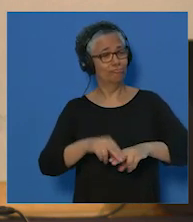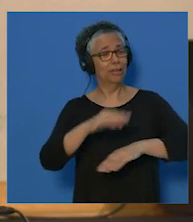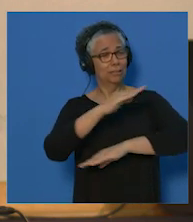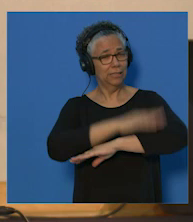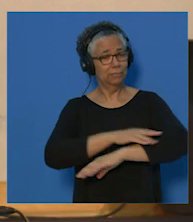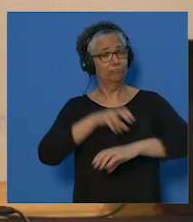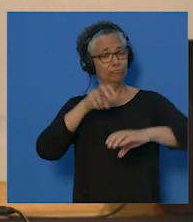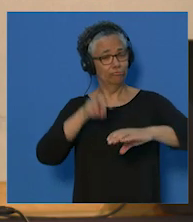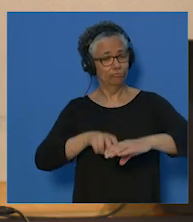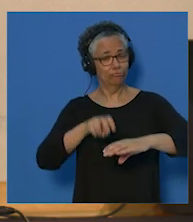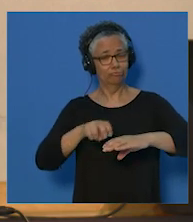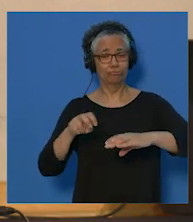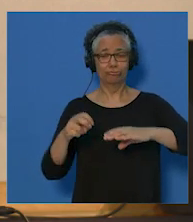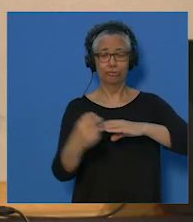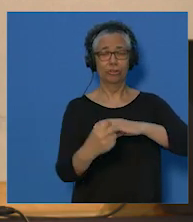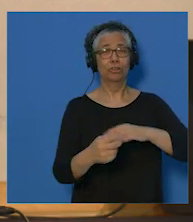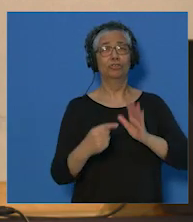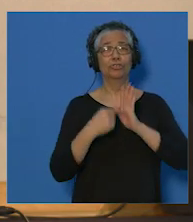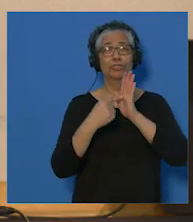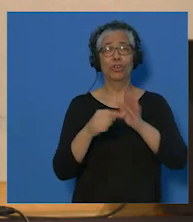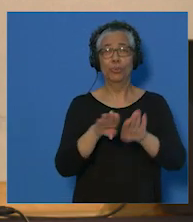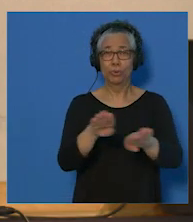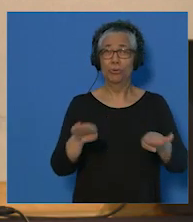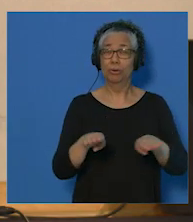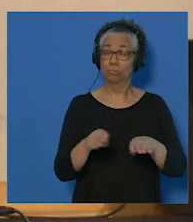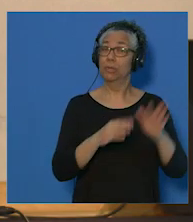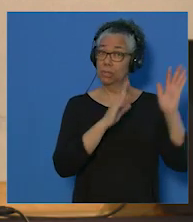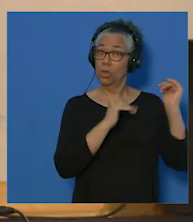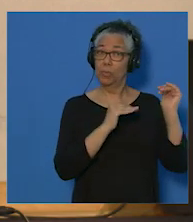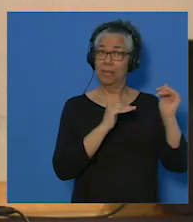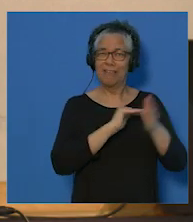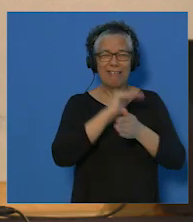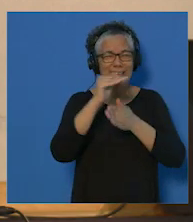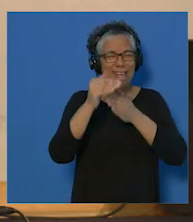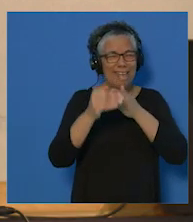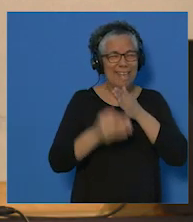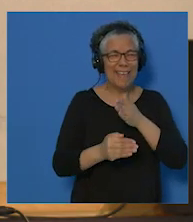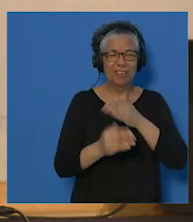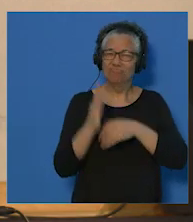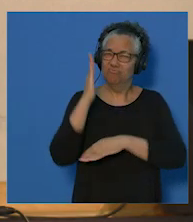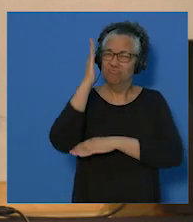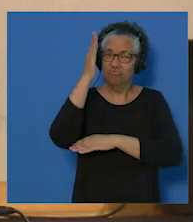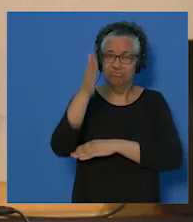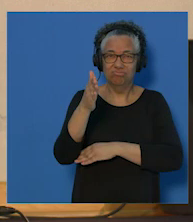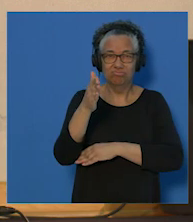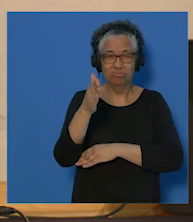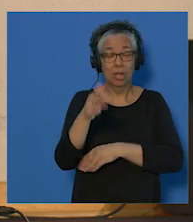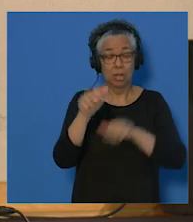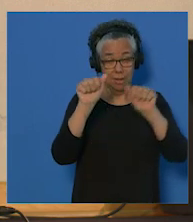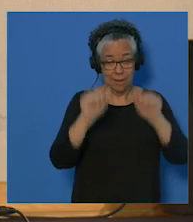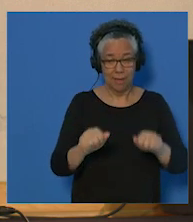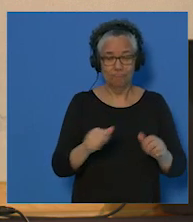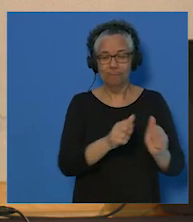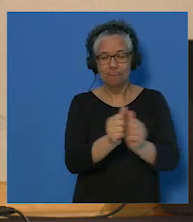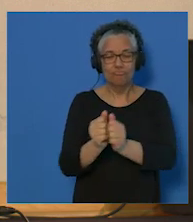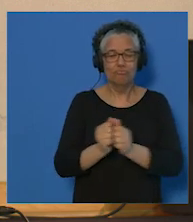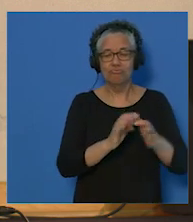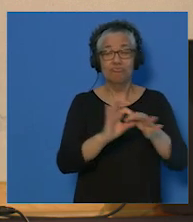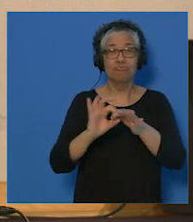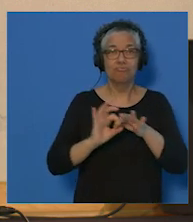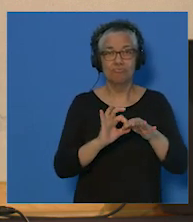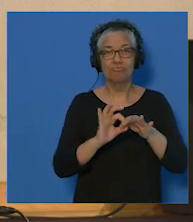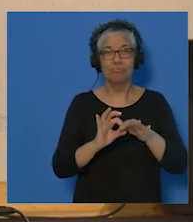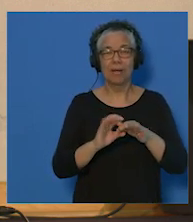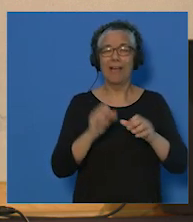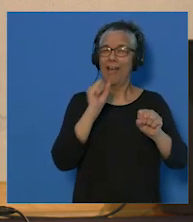you, Bermuda, that there is hope at the end of this tunnel, that we can come together and fight